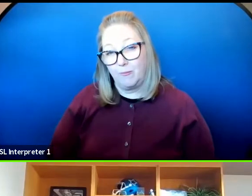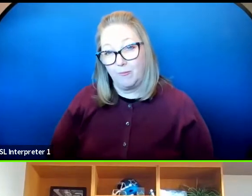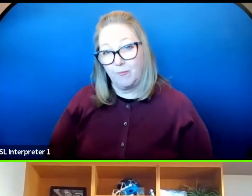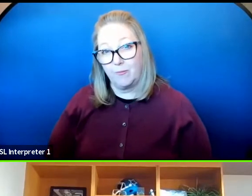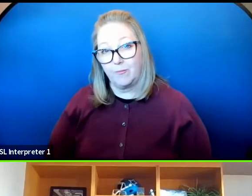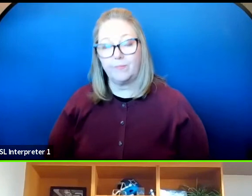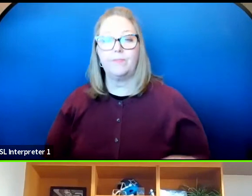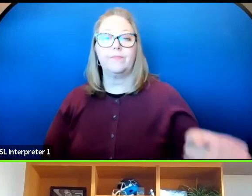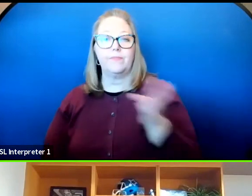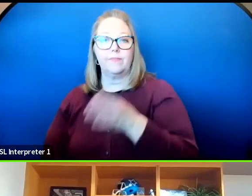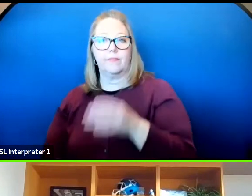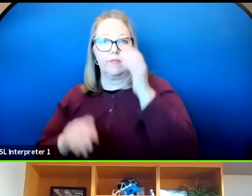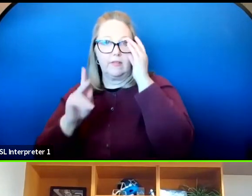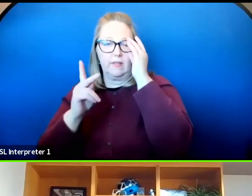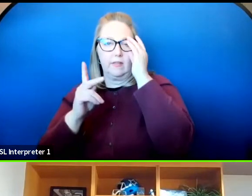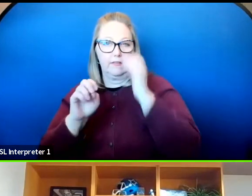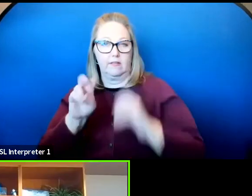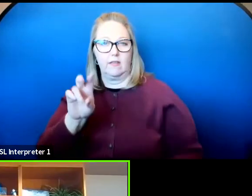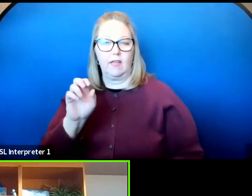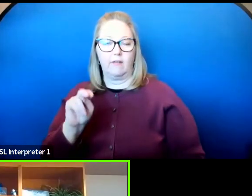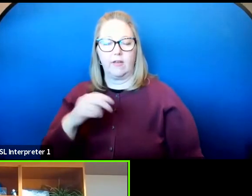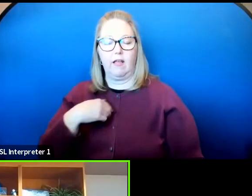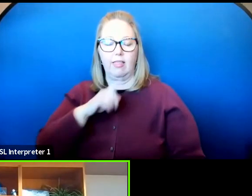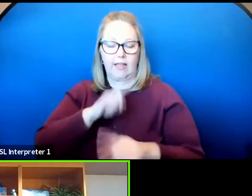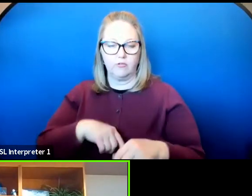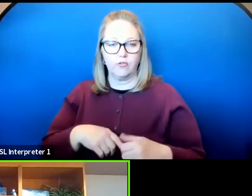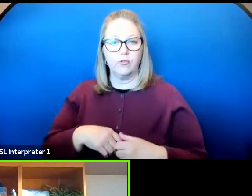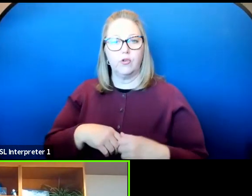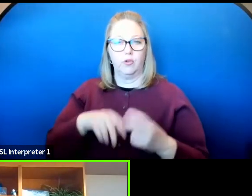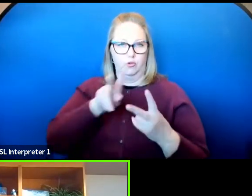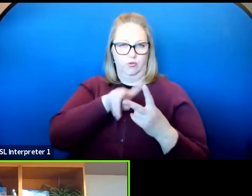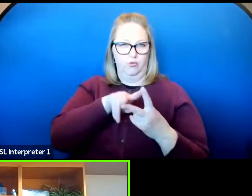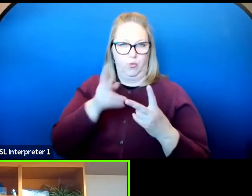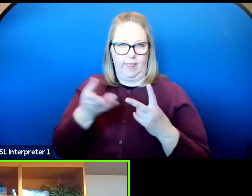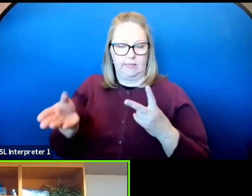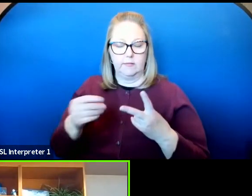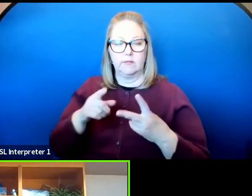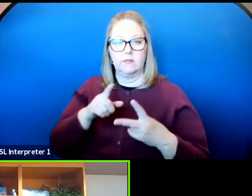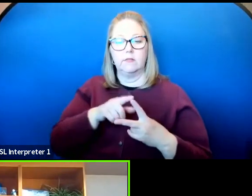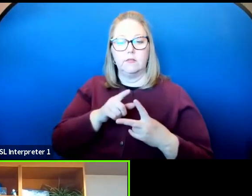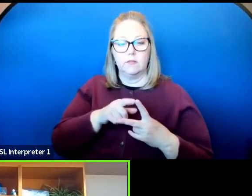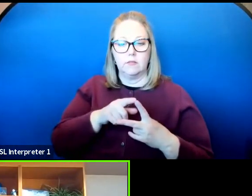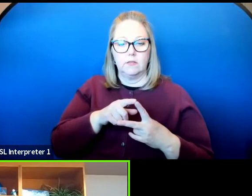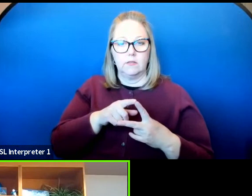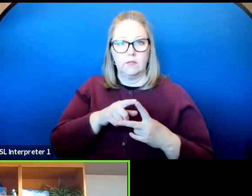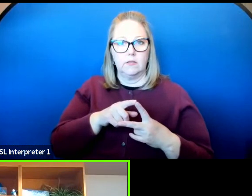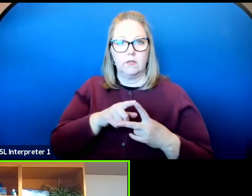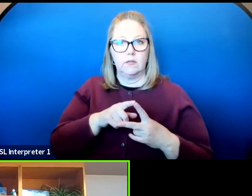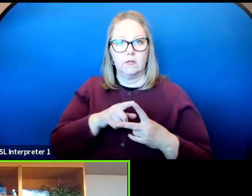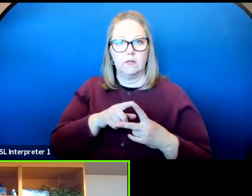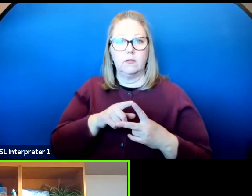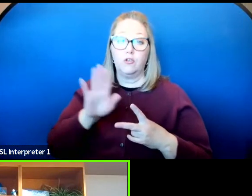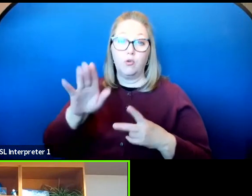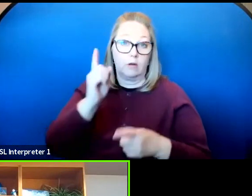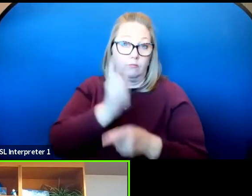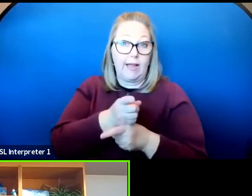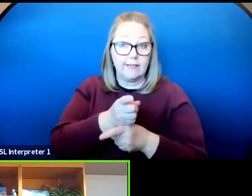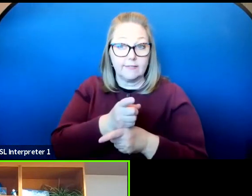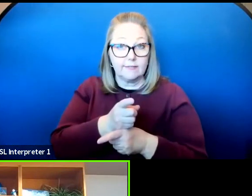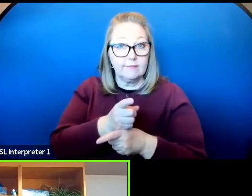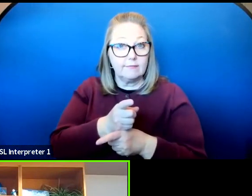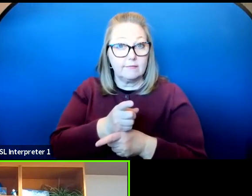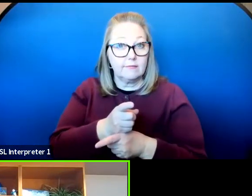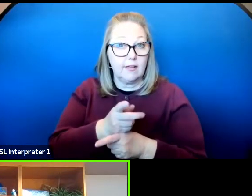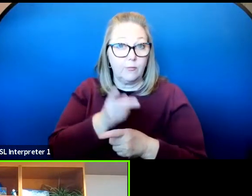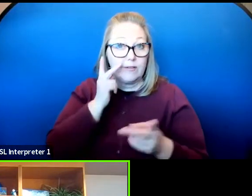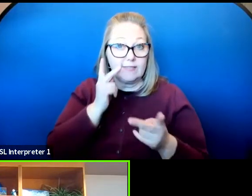So this is Kevin. I'll go first, Shannon. Two pieces. One is your comments are not far off. There has been a lot